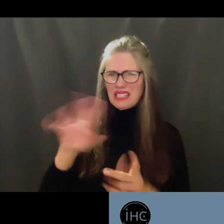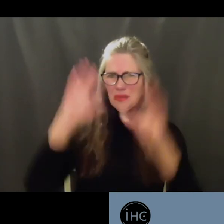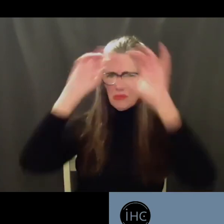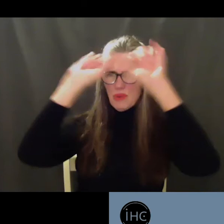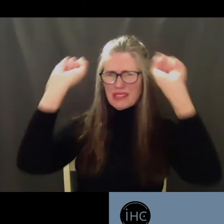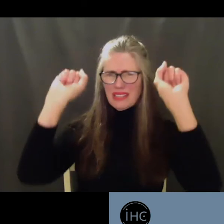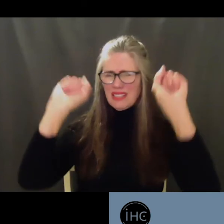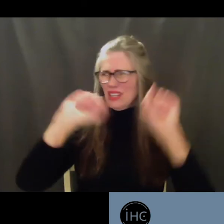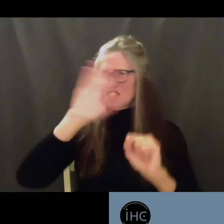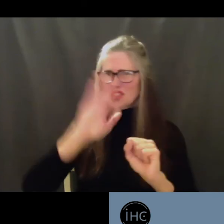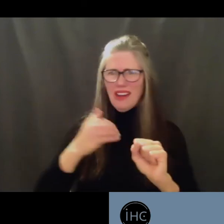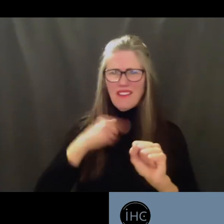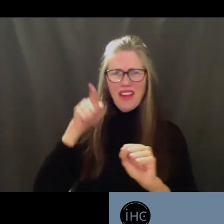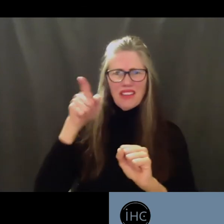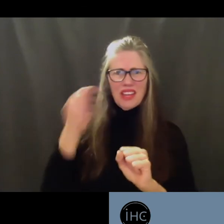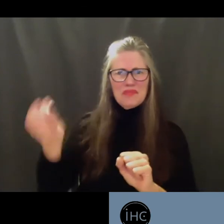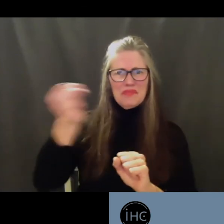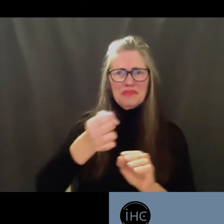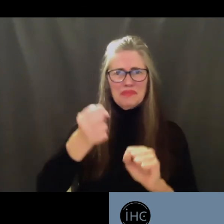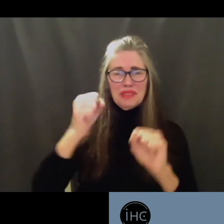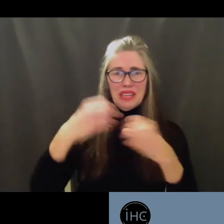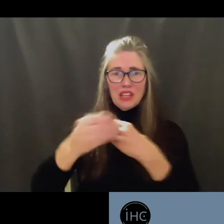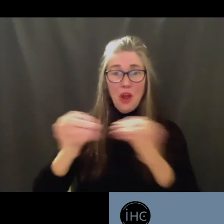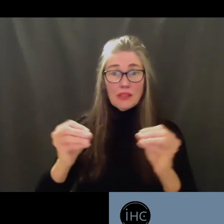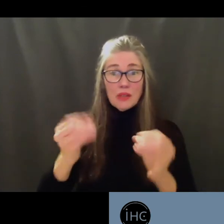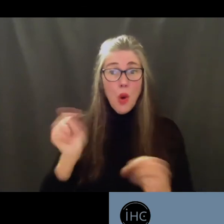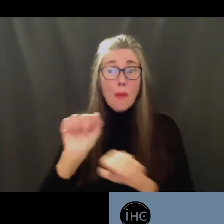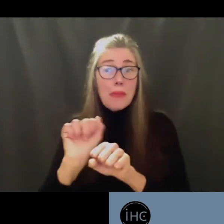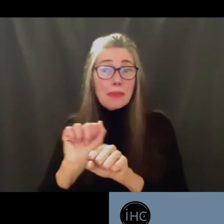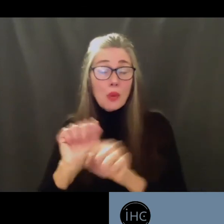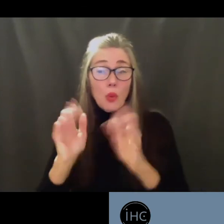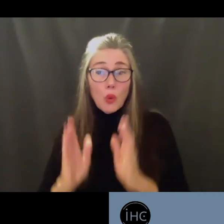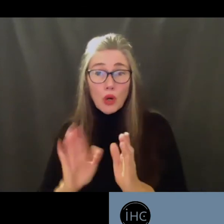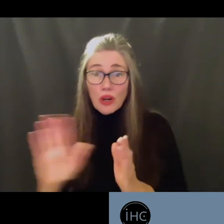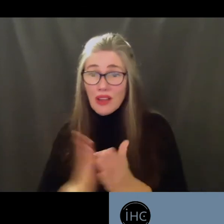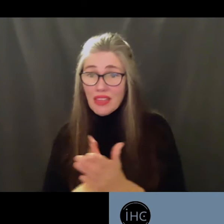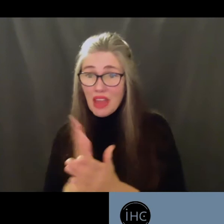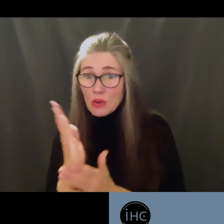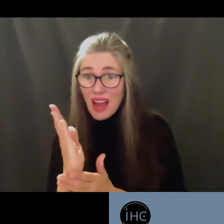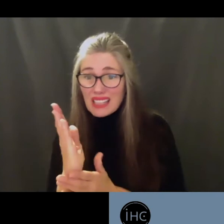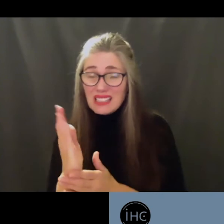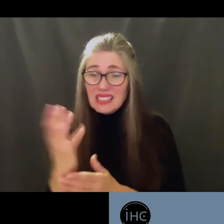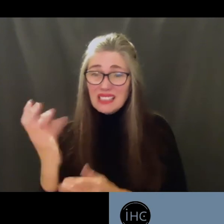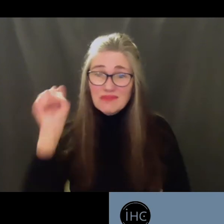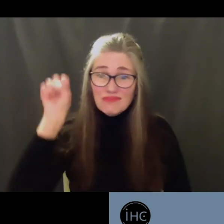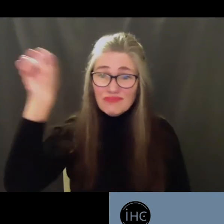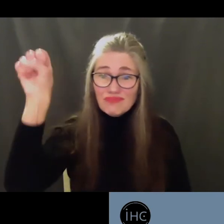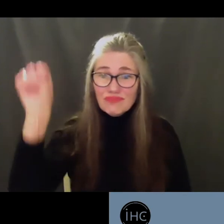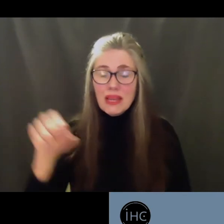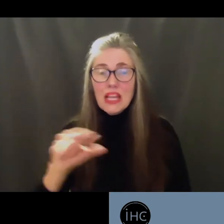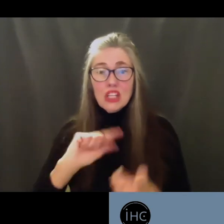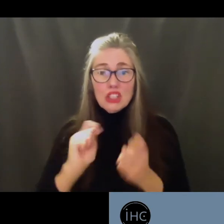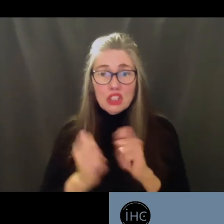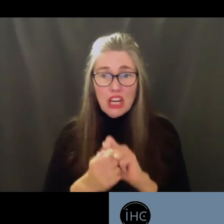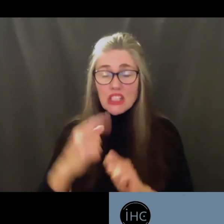office, right? It could be worker rights. It could be, changes in gender relations. And we